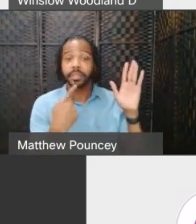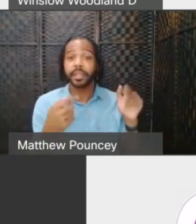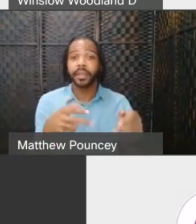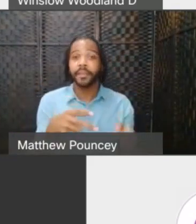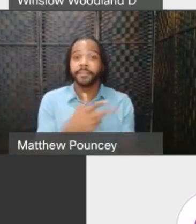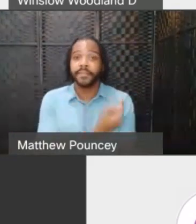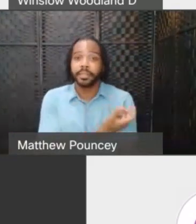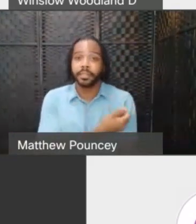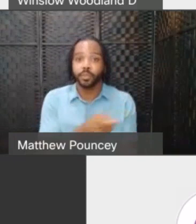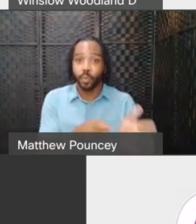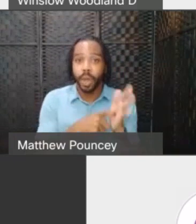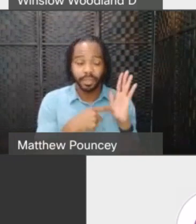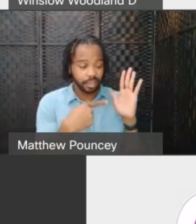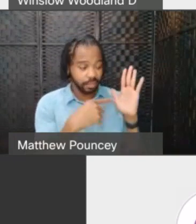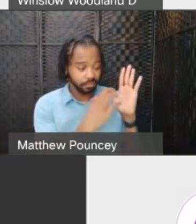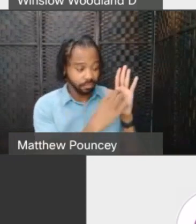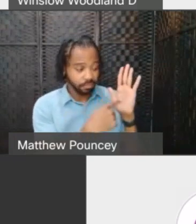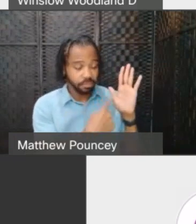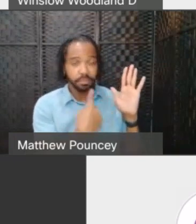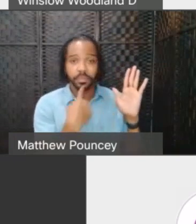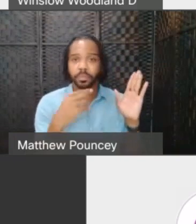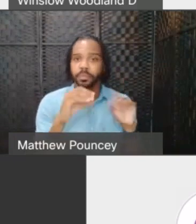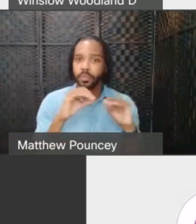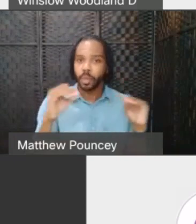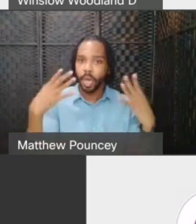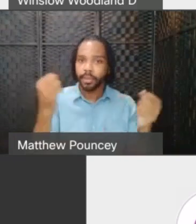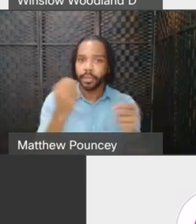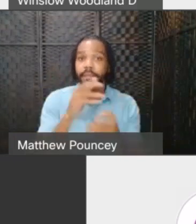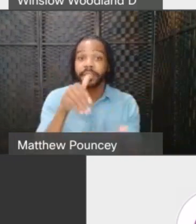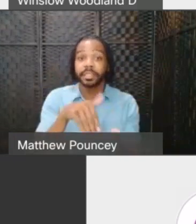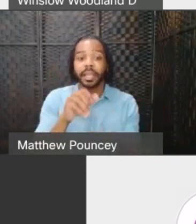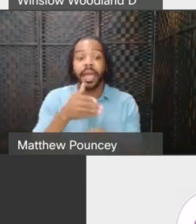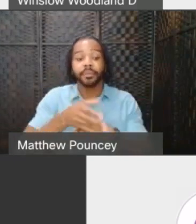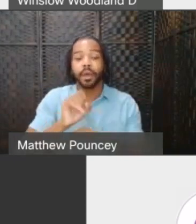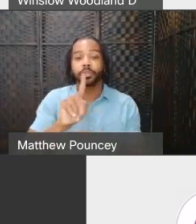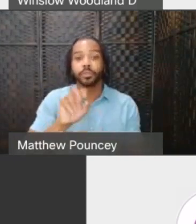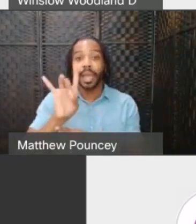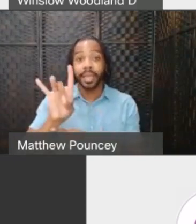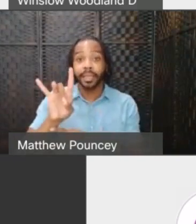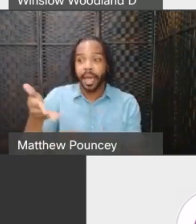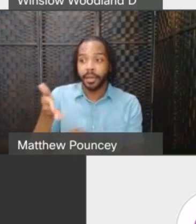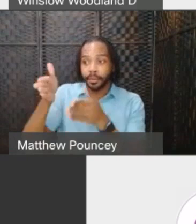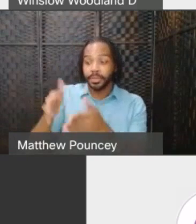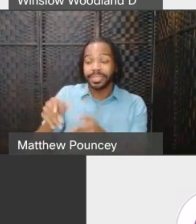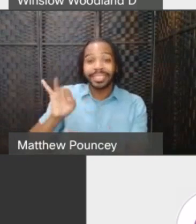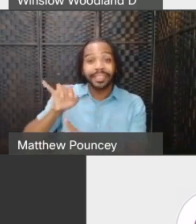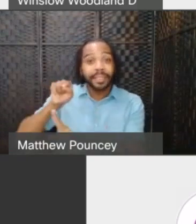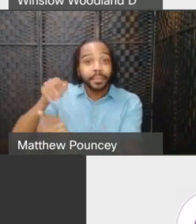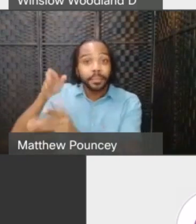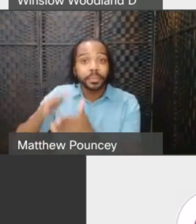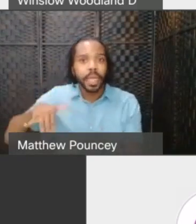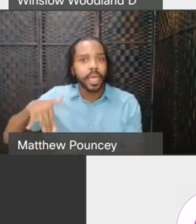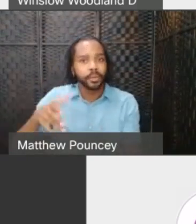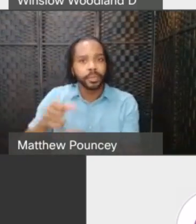talks about no healthcare facility may, after that October 8th, hire someone if they have not received their